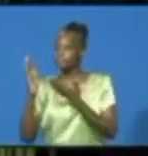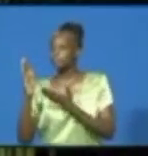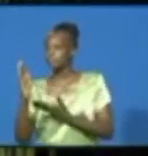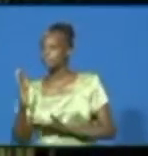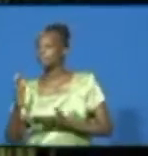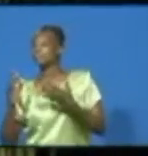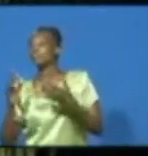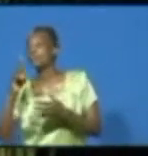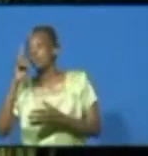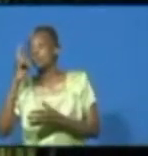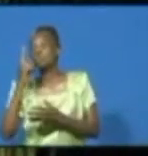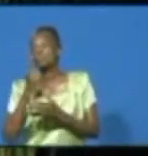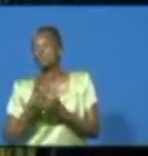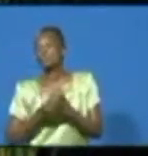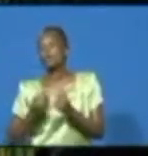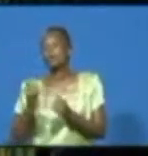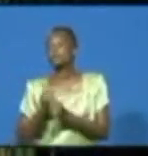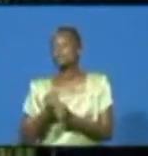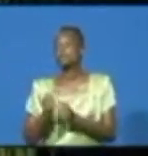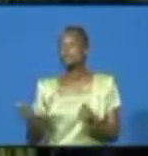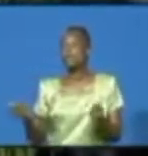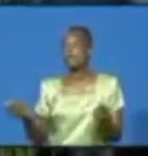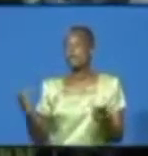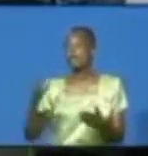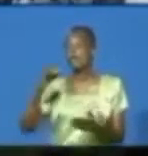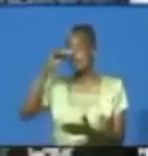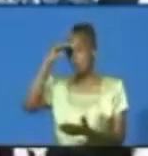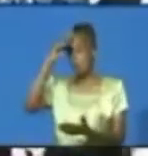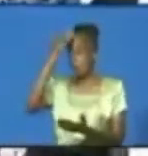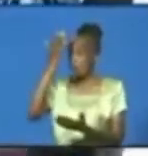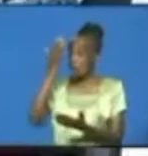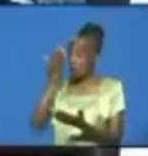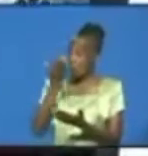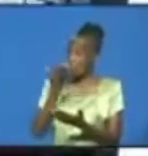Wherever you are, trust and obey.